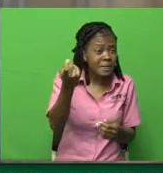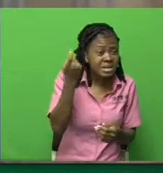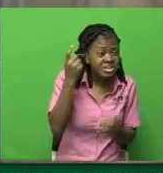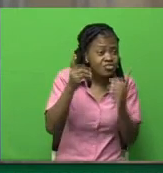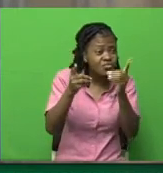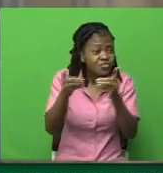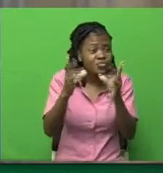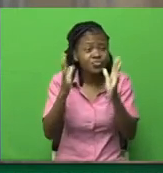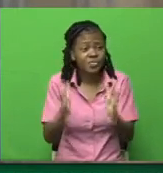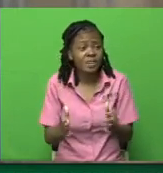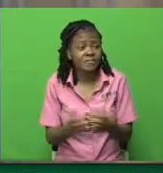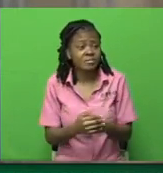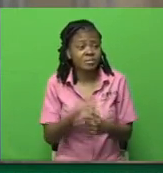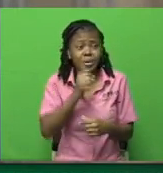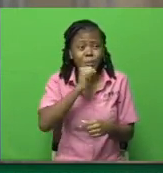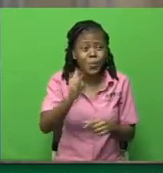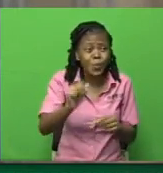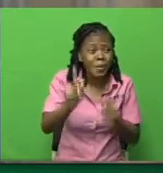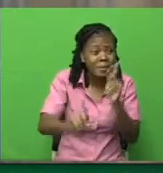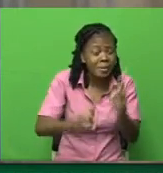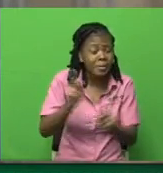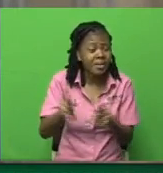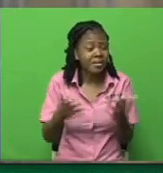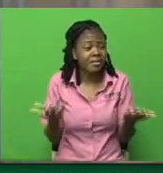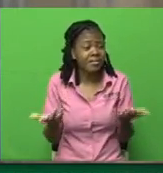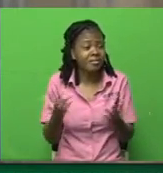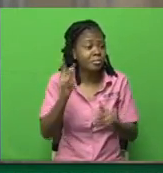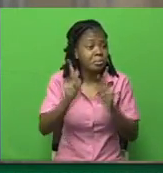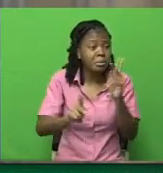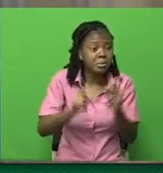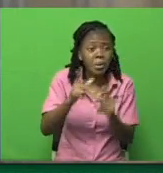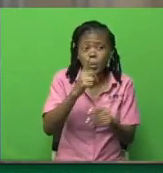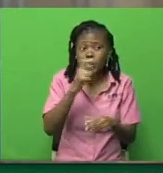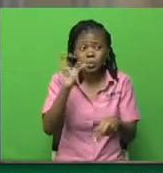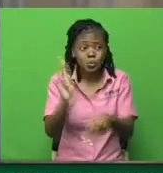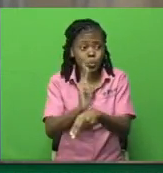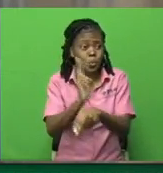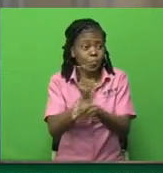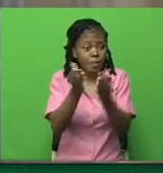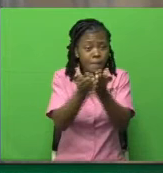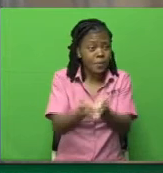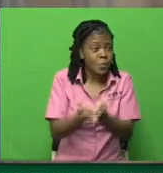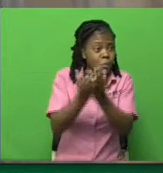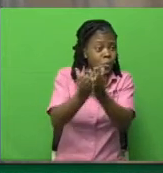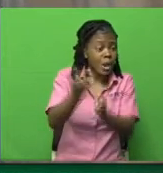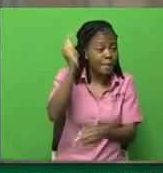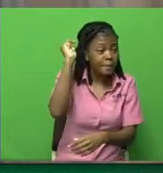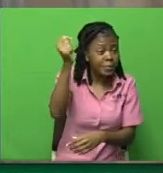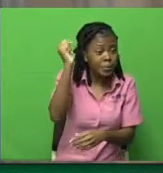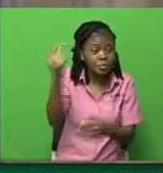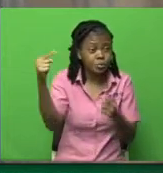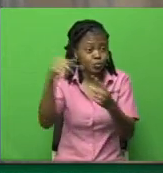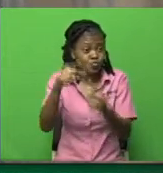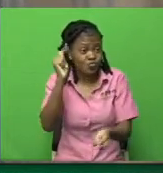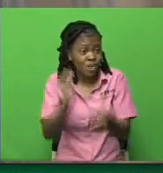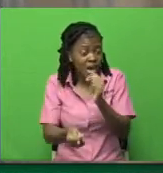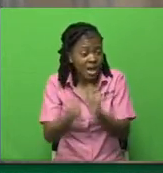senior citizens passengers of the entire Island Ferry service the traveling public